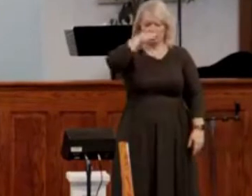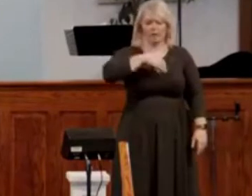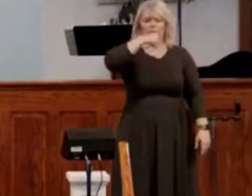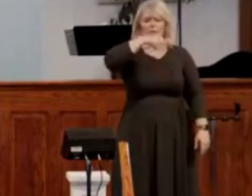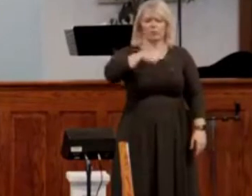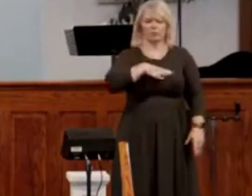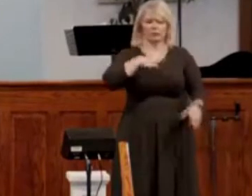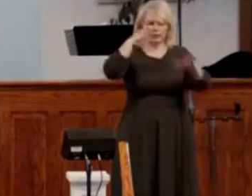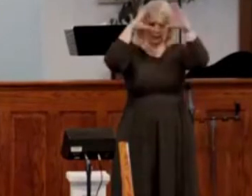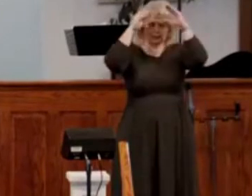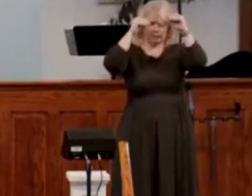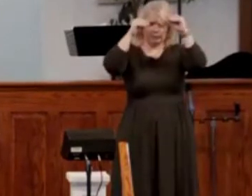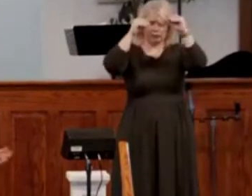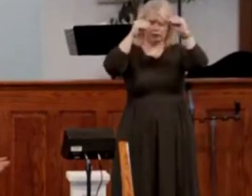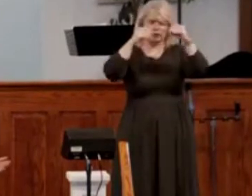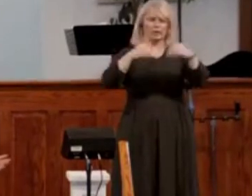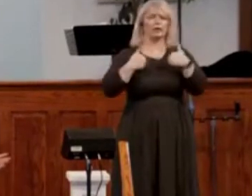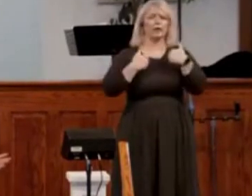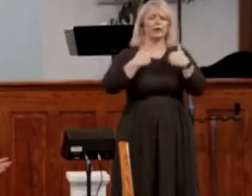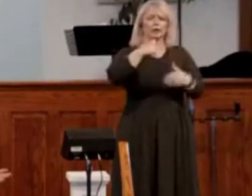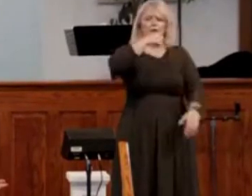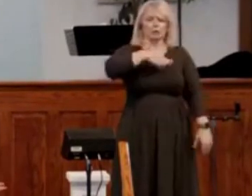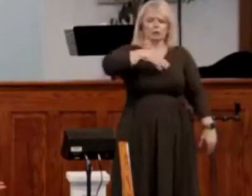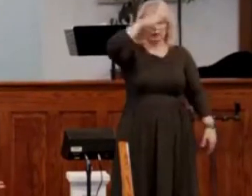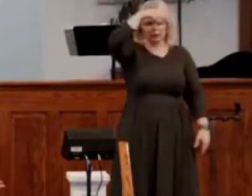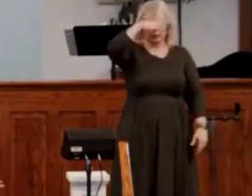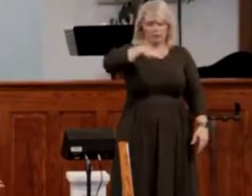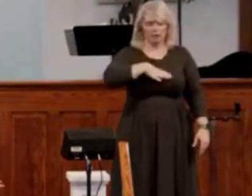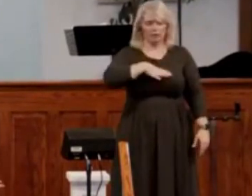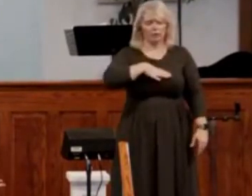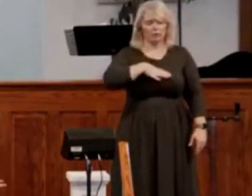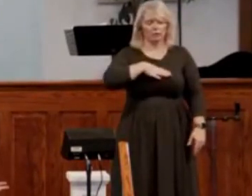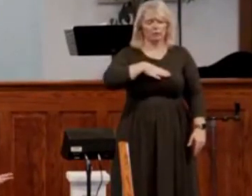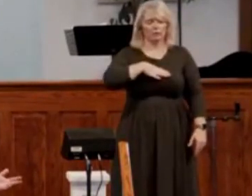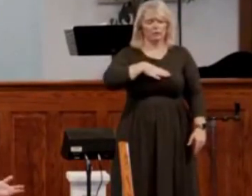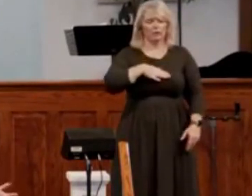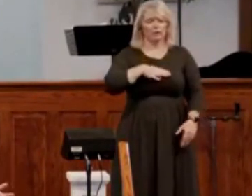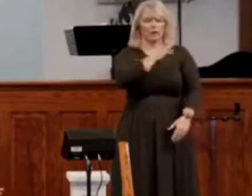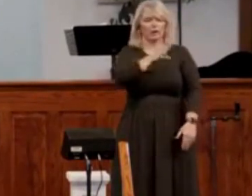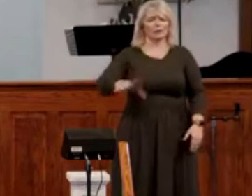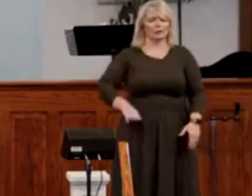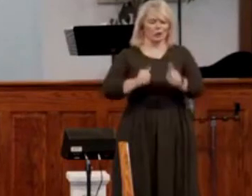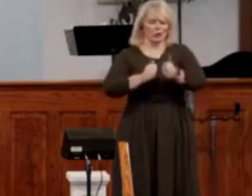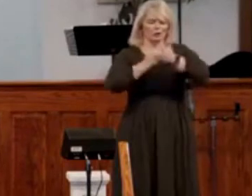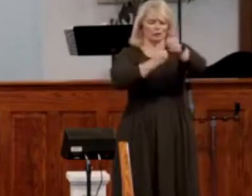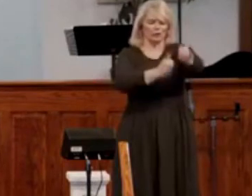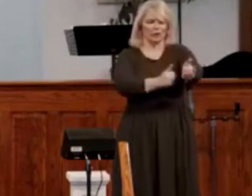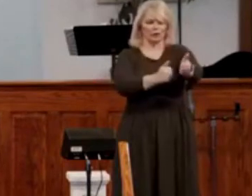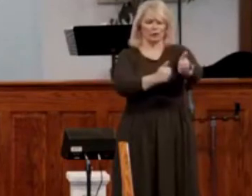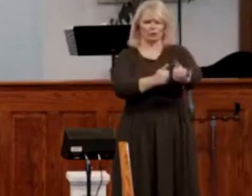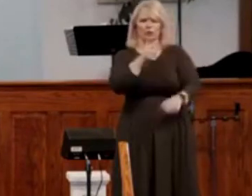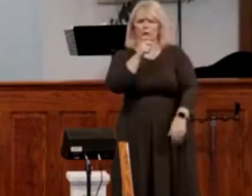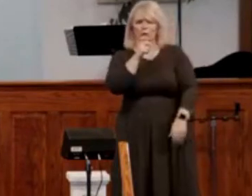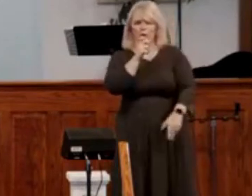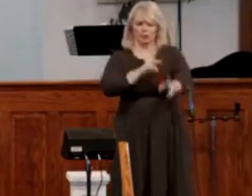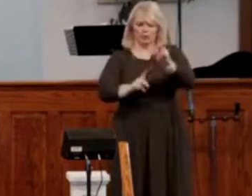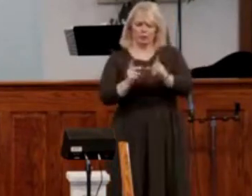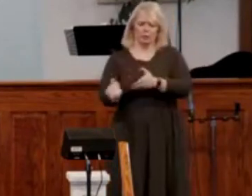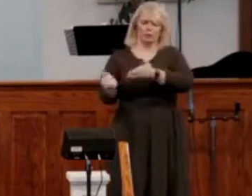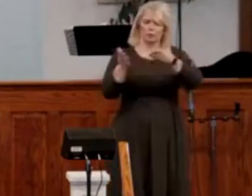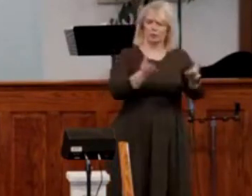teaching younger men and younger women how to do life as Christ followers. That's discipleship. Who are the people you're bringing into your